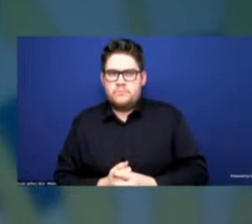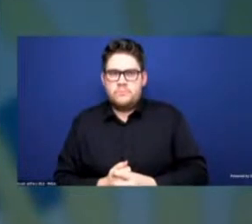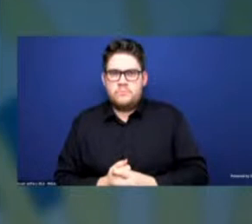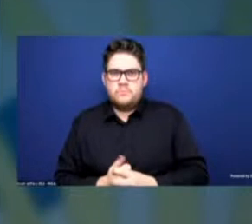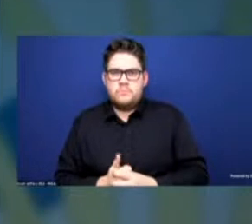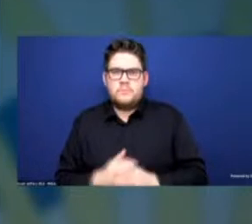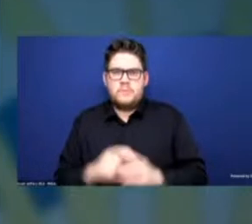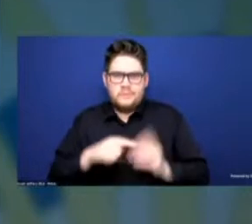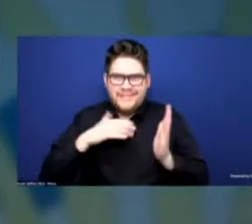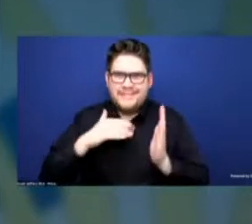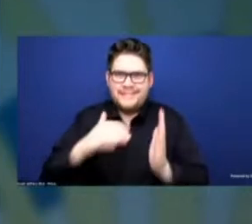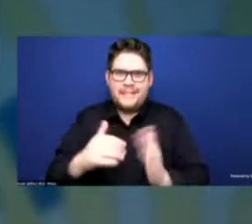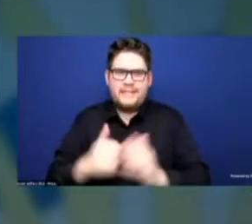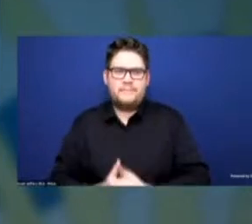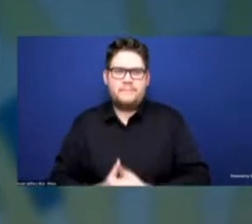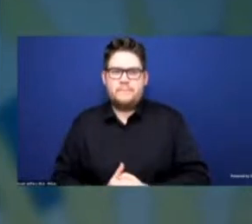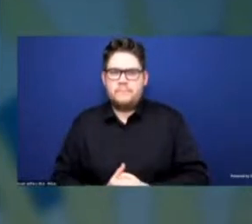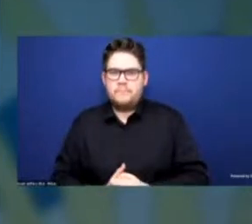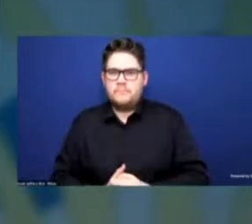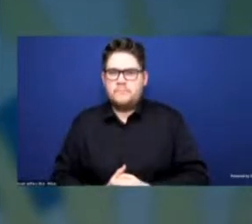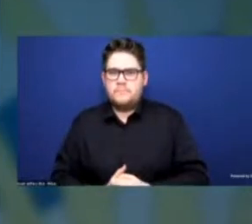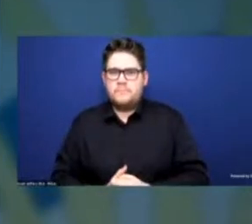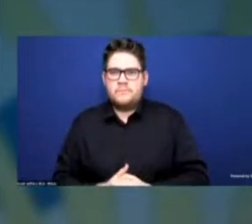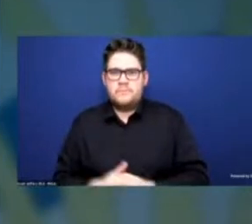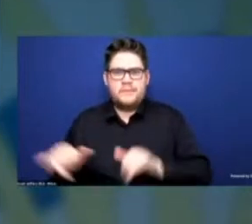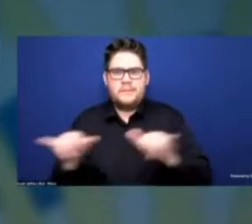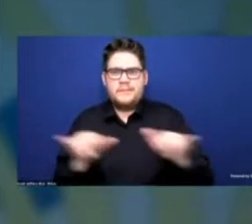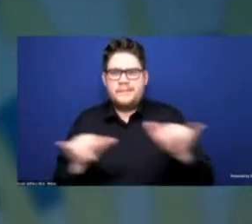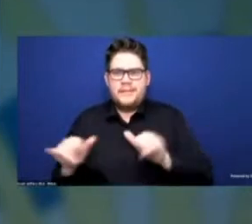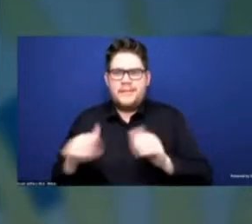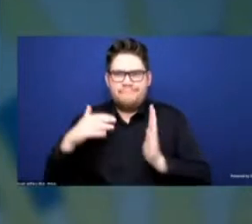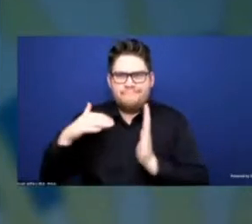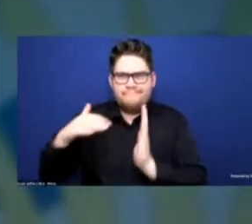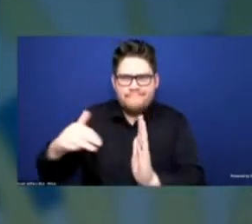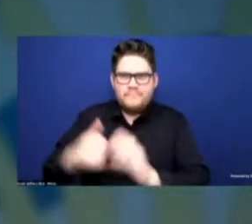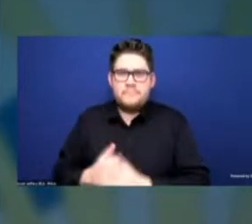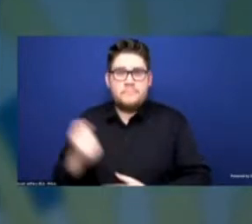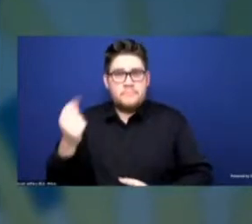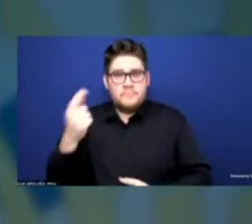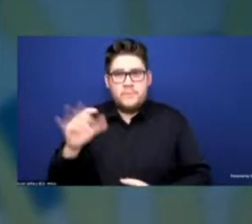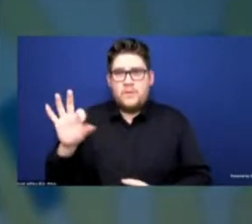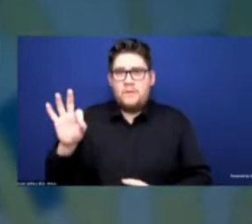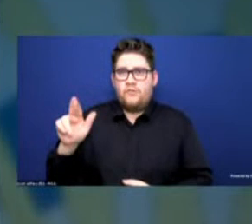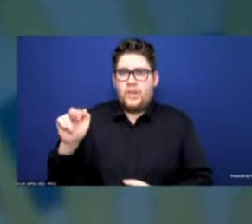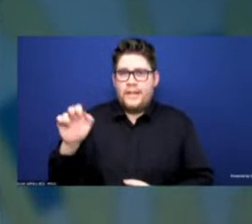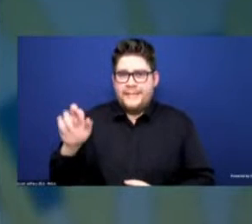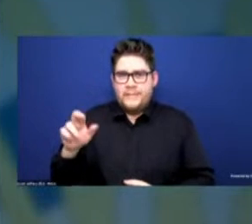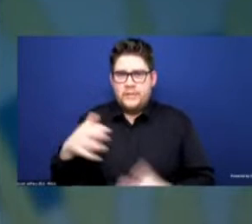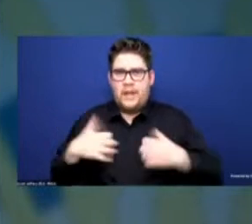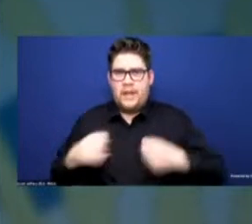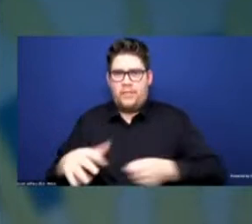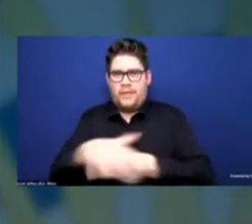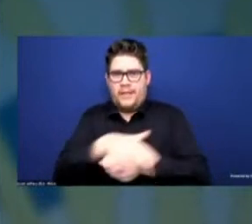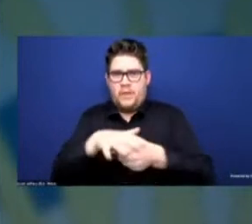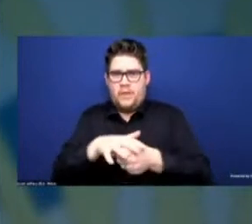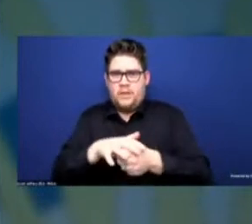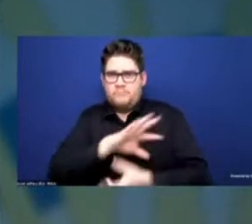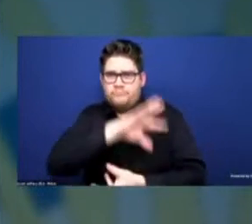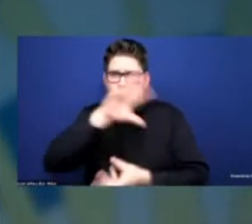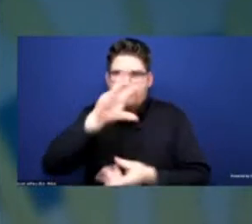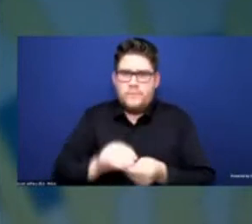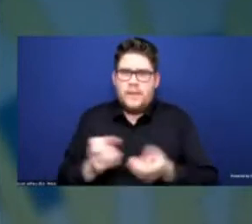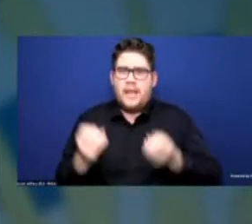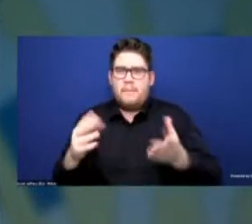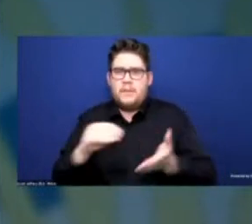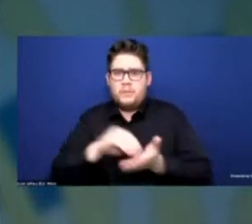region, and it involved 315,000 staff and students in the Fraser Health region. And we know that in